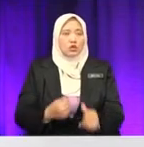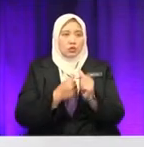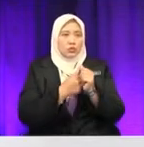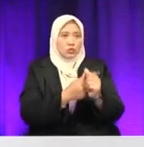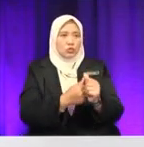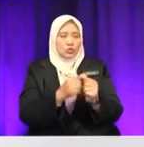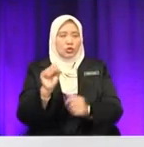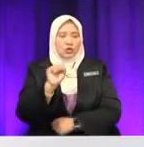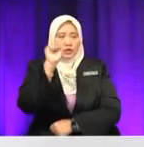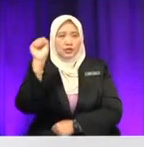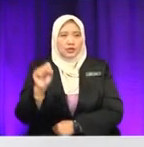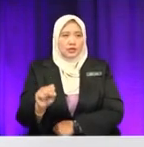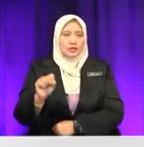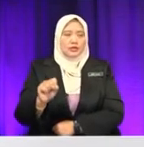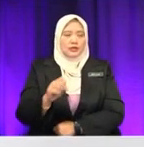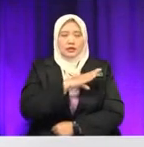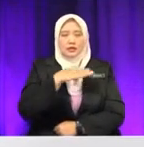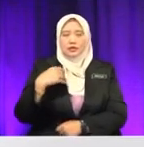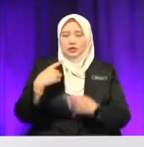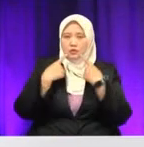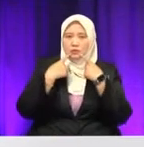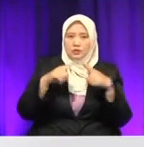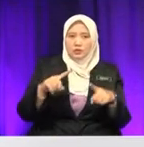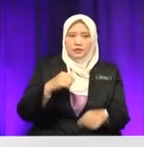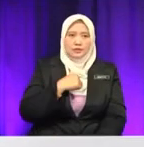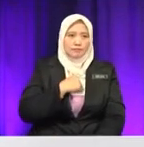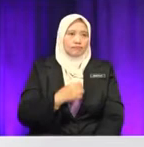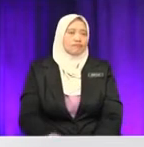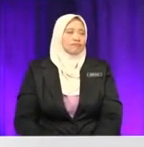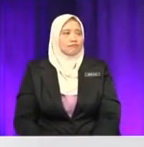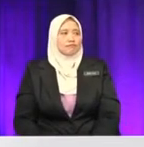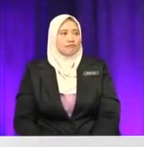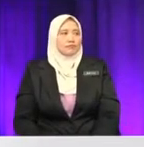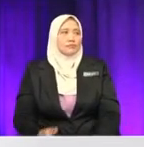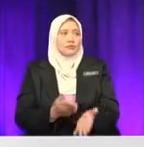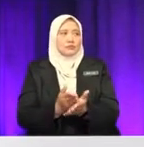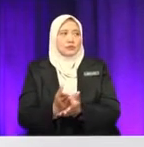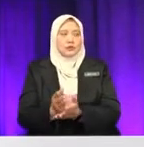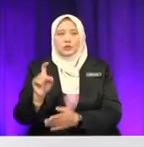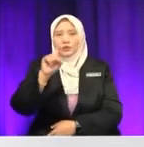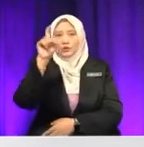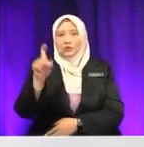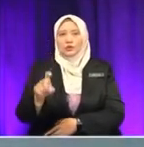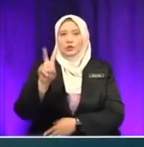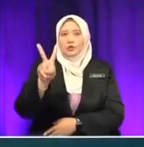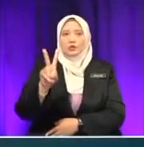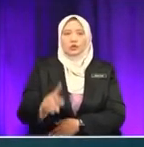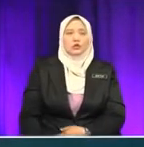Ideal. So, now, let's go to the second question that goes to Aiman. So, Aiman, what kind of question is this, Aiman?